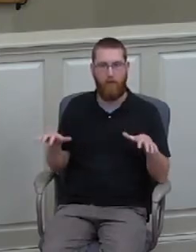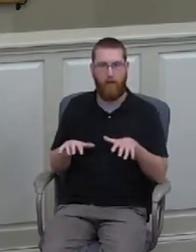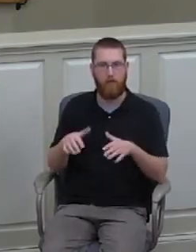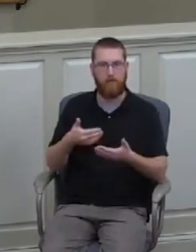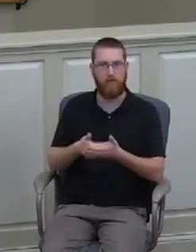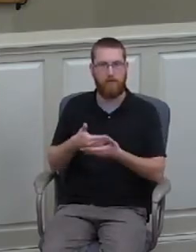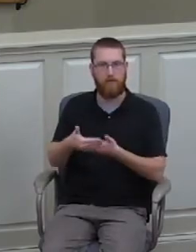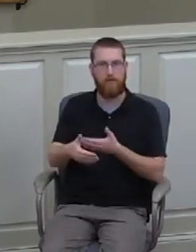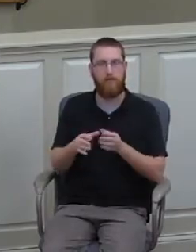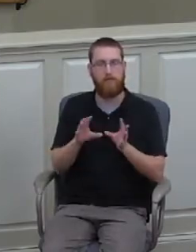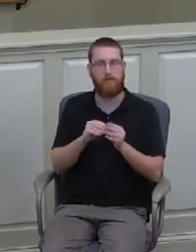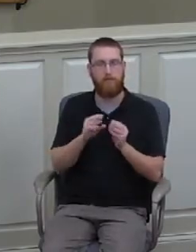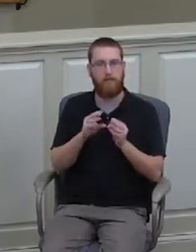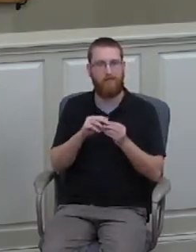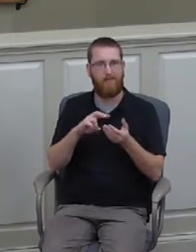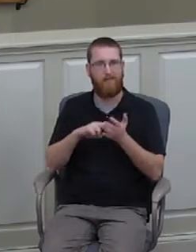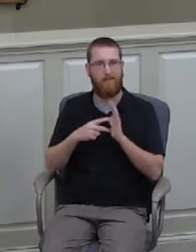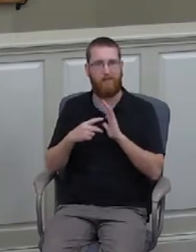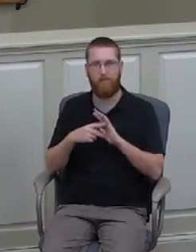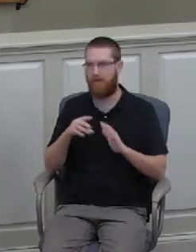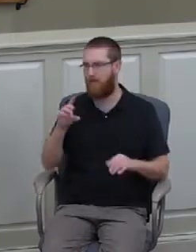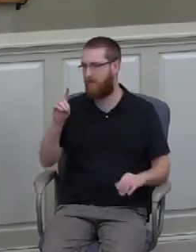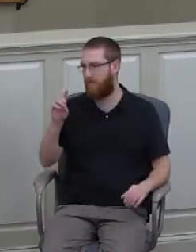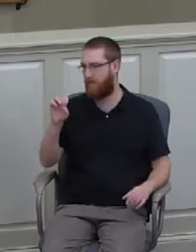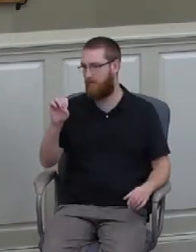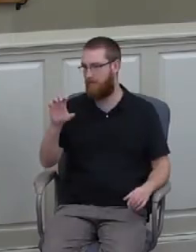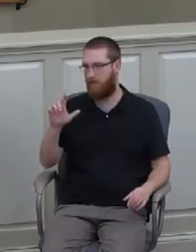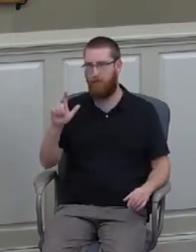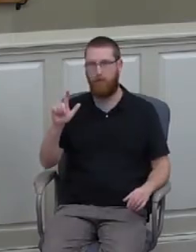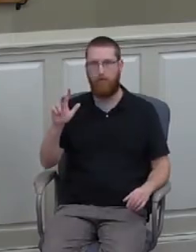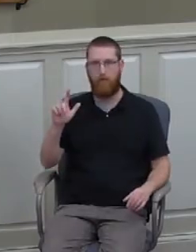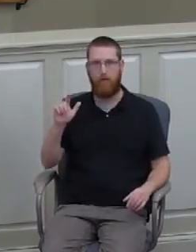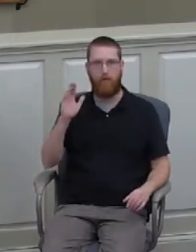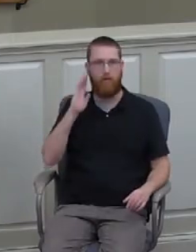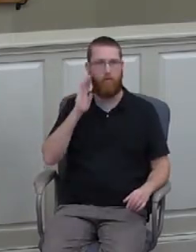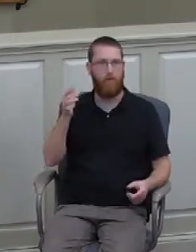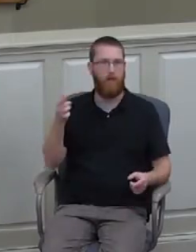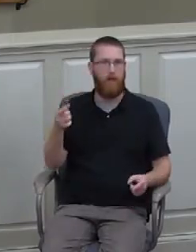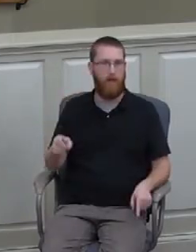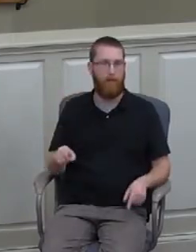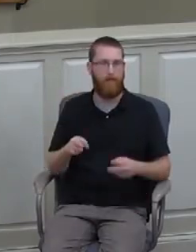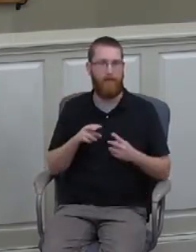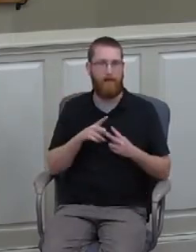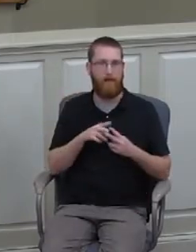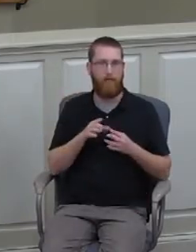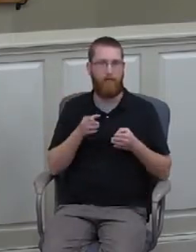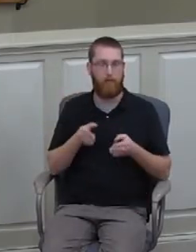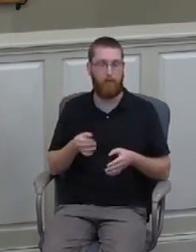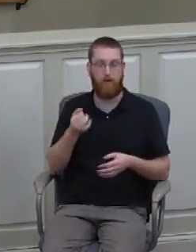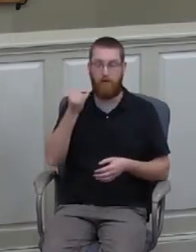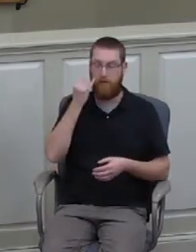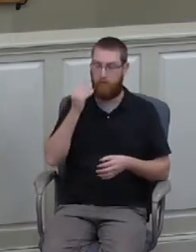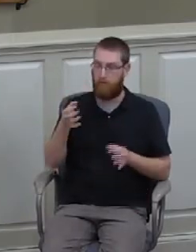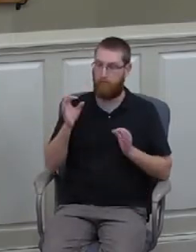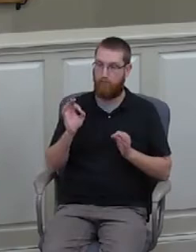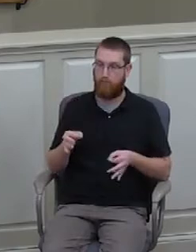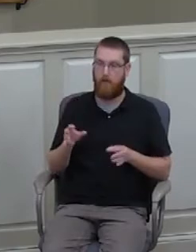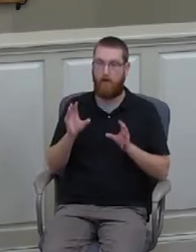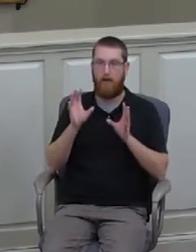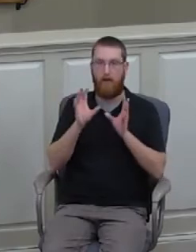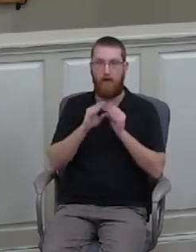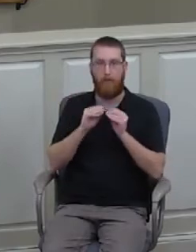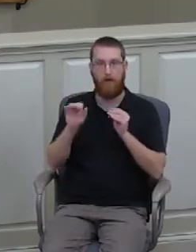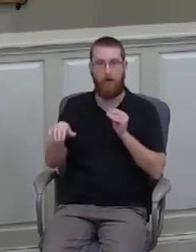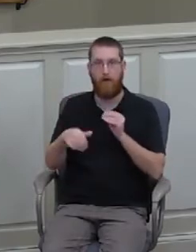meeting, the meeting on the 23rd shall be had. Yeah. Unless you decide to meet some other time,